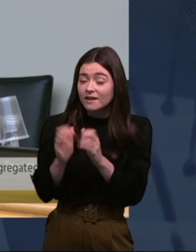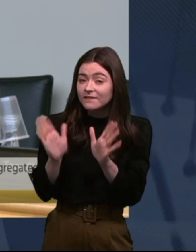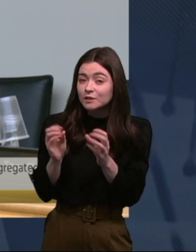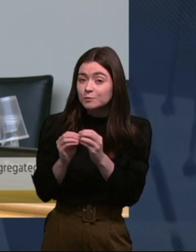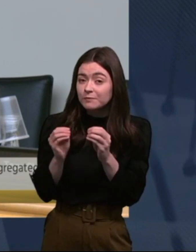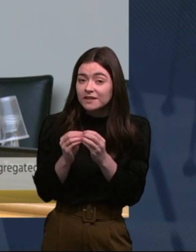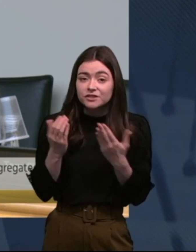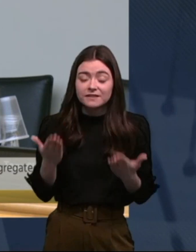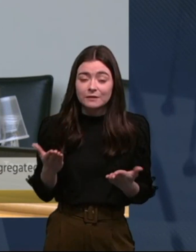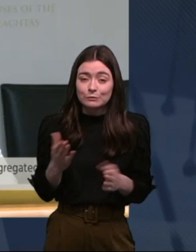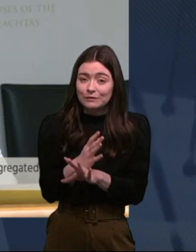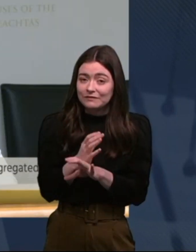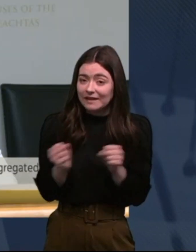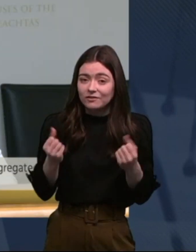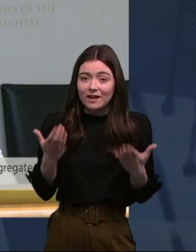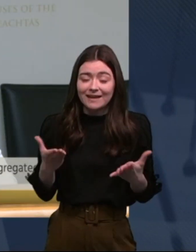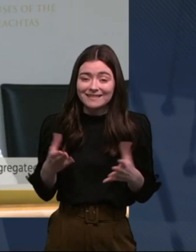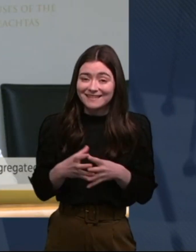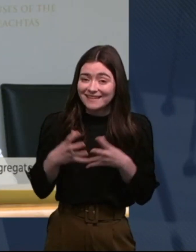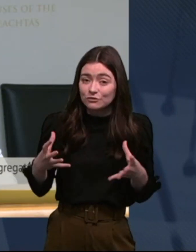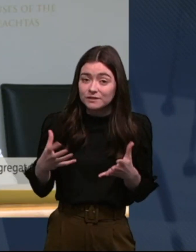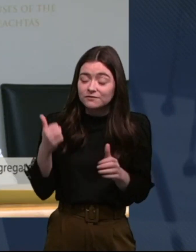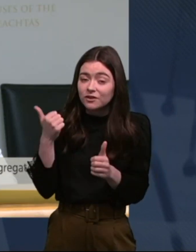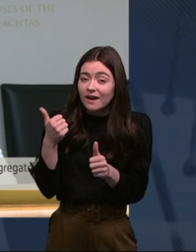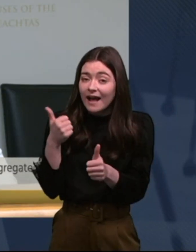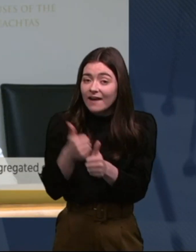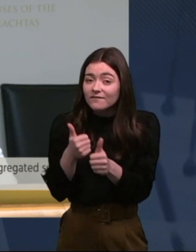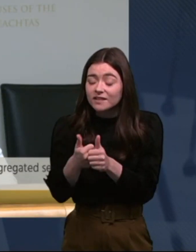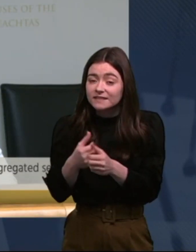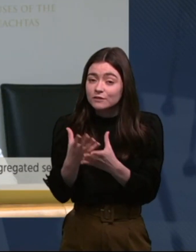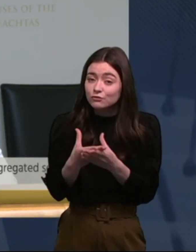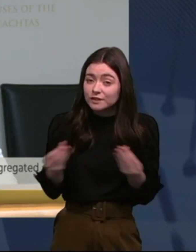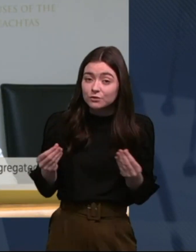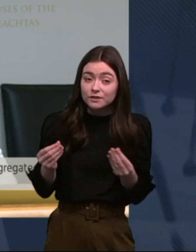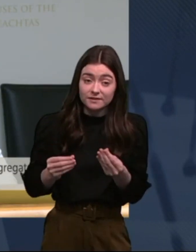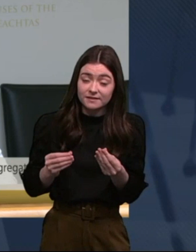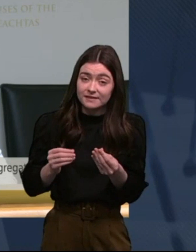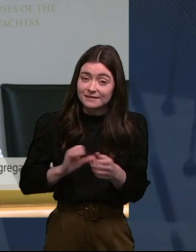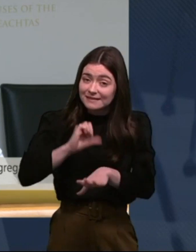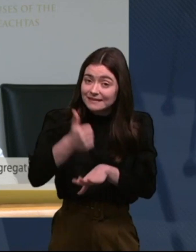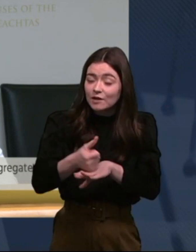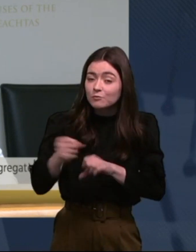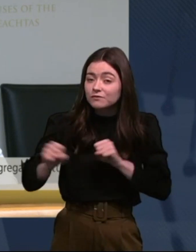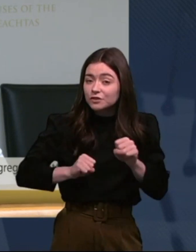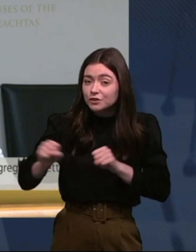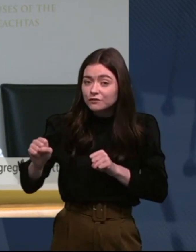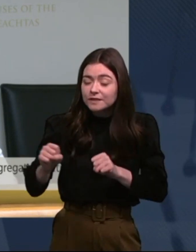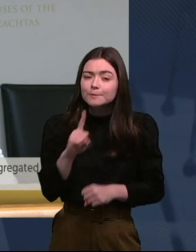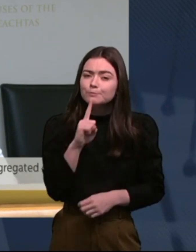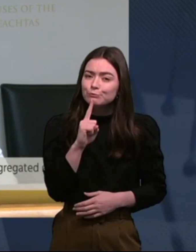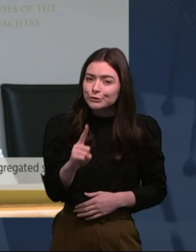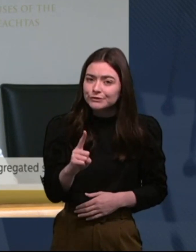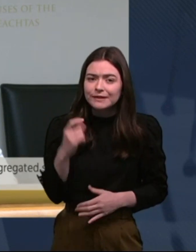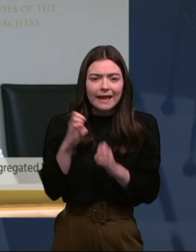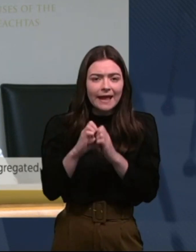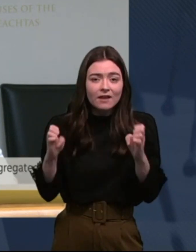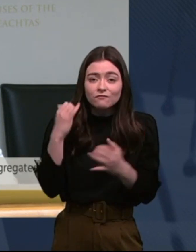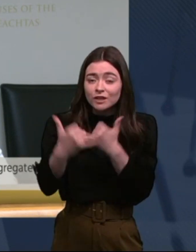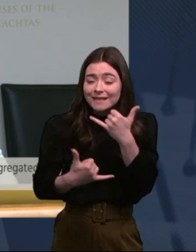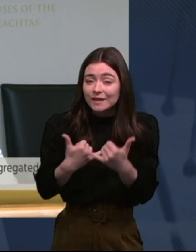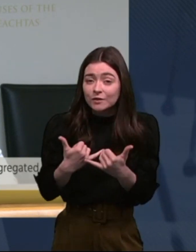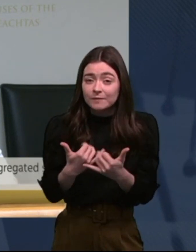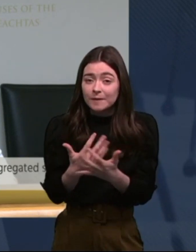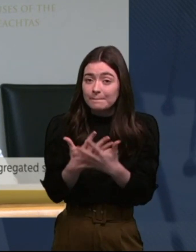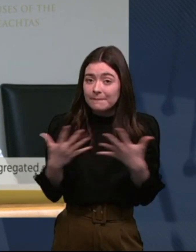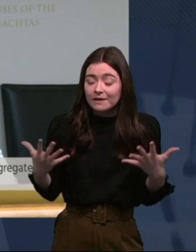already that we have never had an increase to our advocacy resources since the inception of the service. Yet year on year, the number